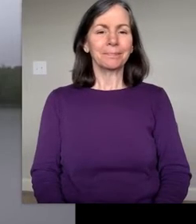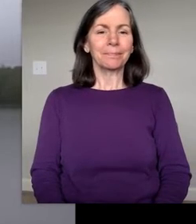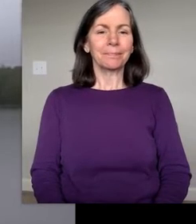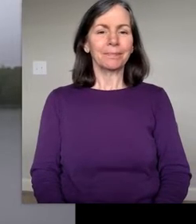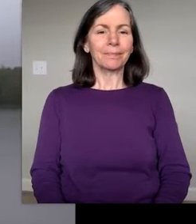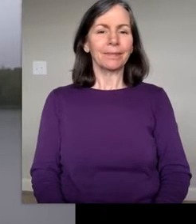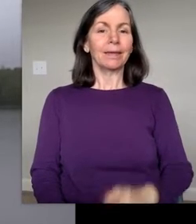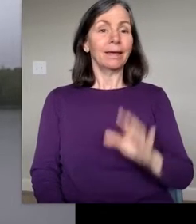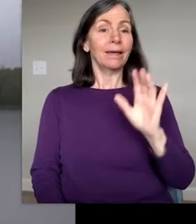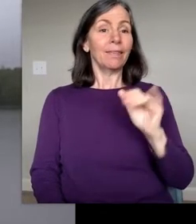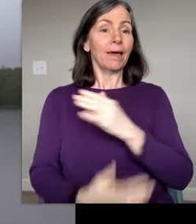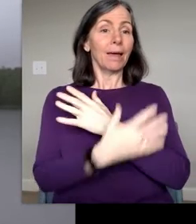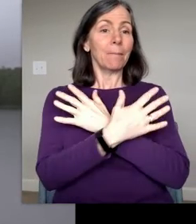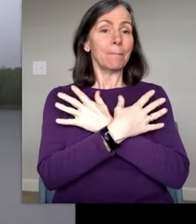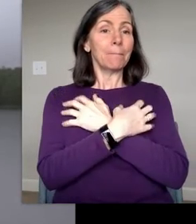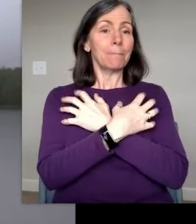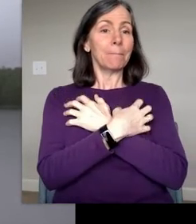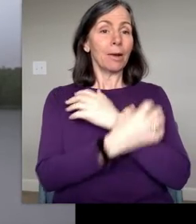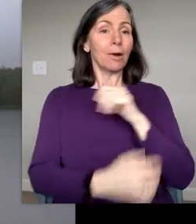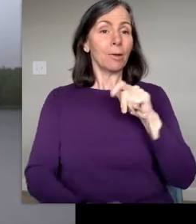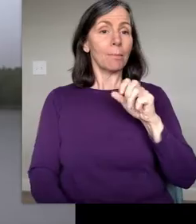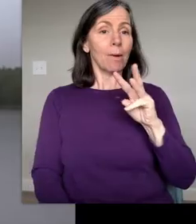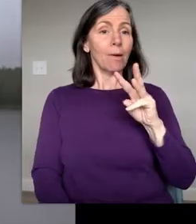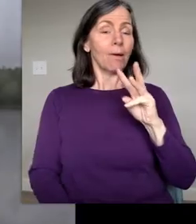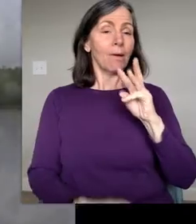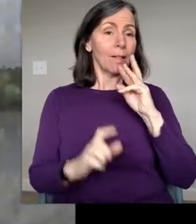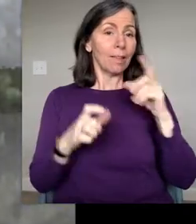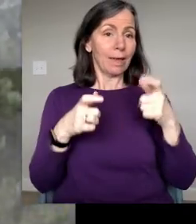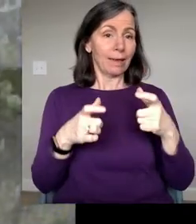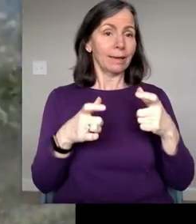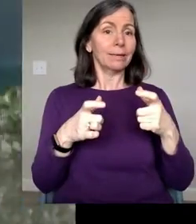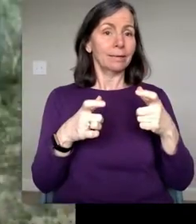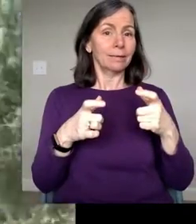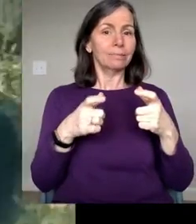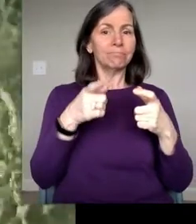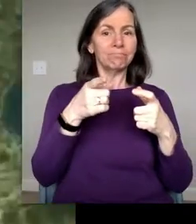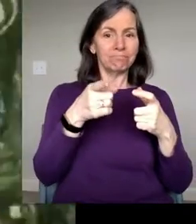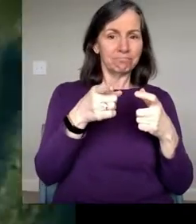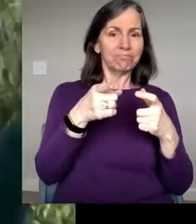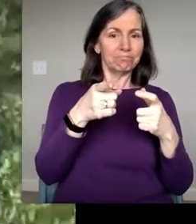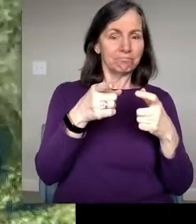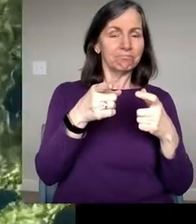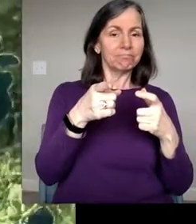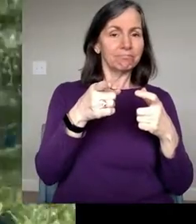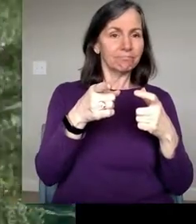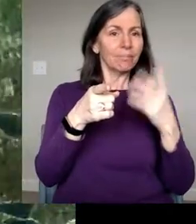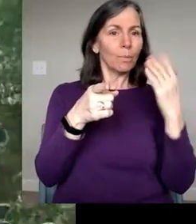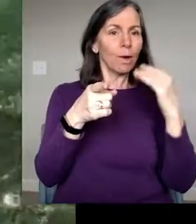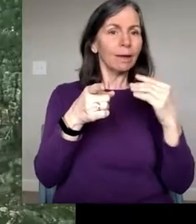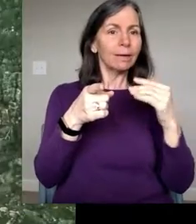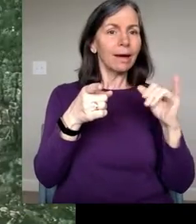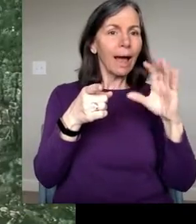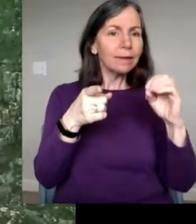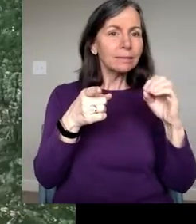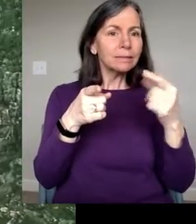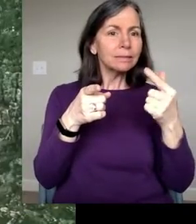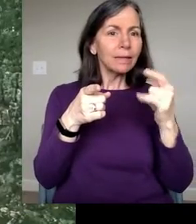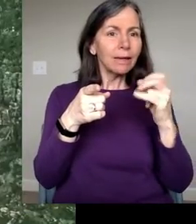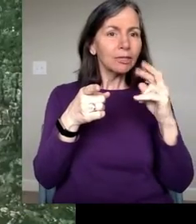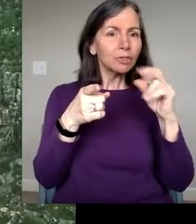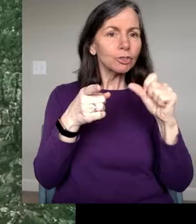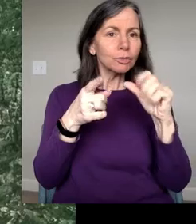This is Bear Paw Lake, one of many lakes created in Alaska by the glacier's retreat 8,000 to